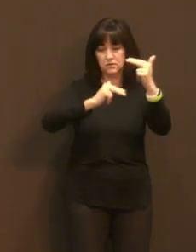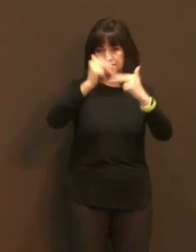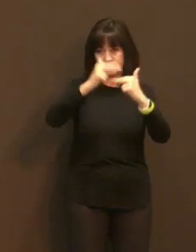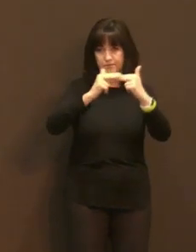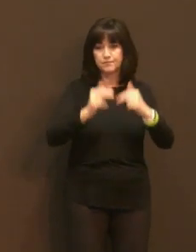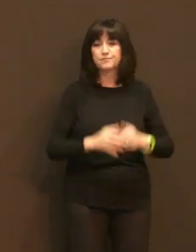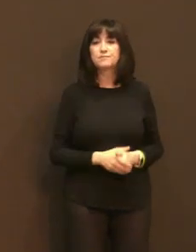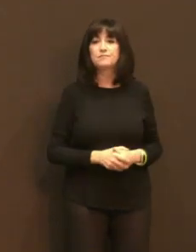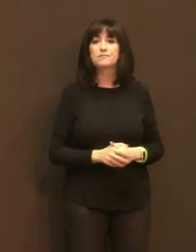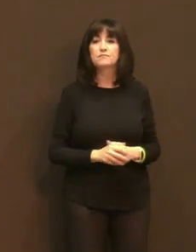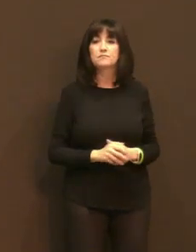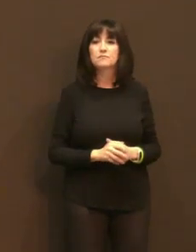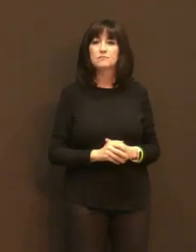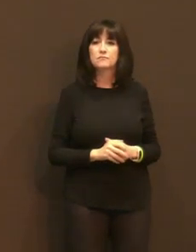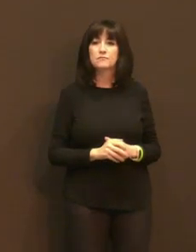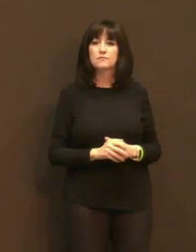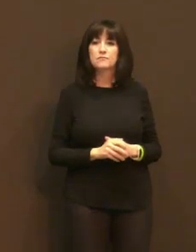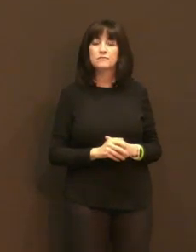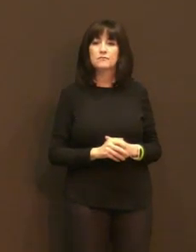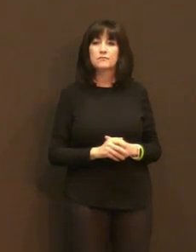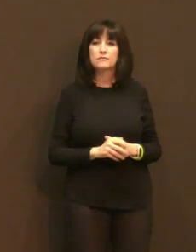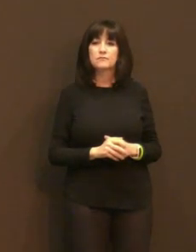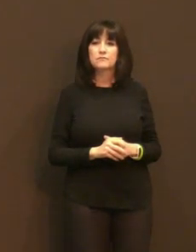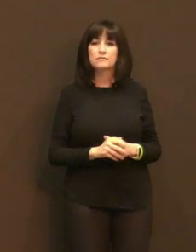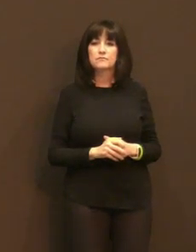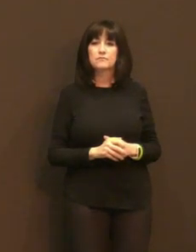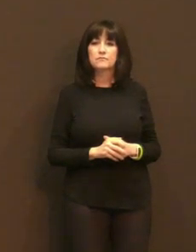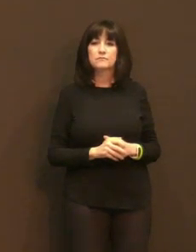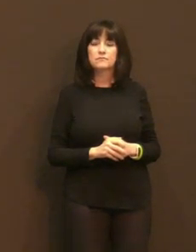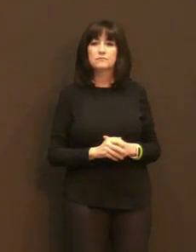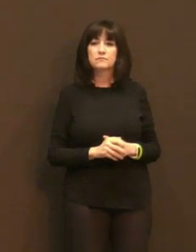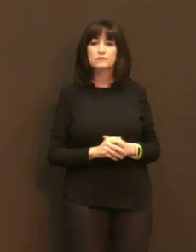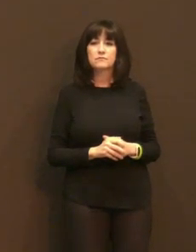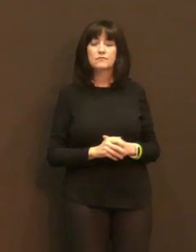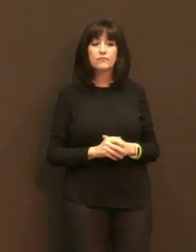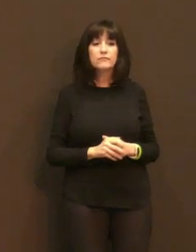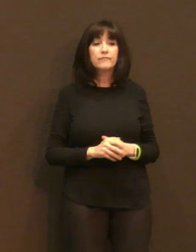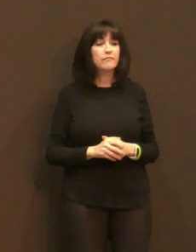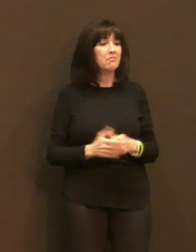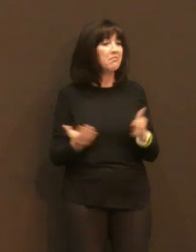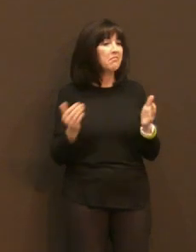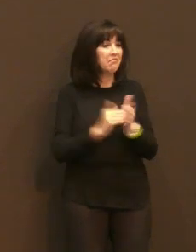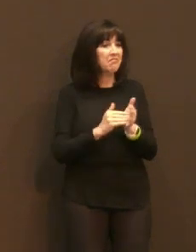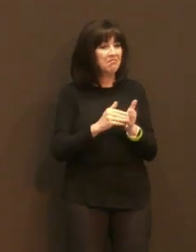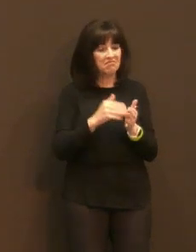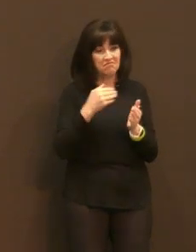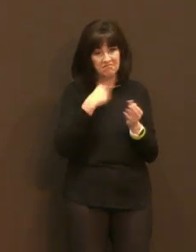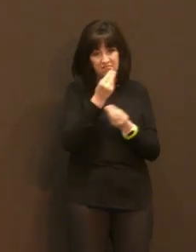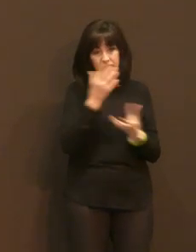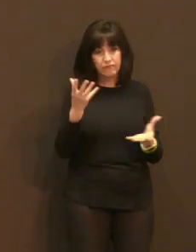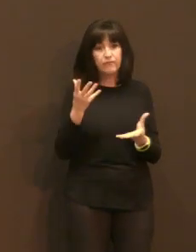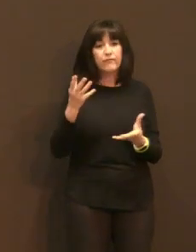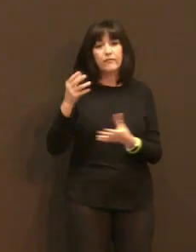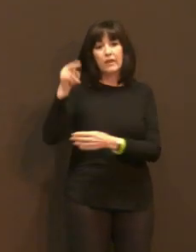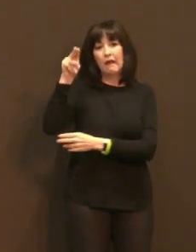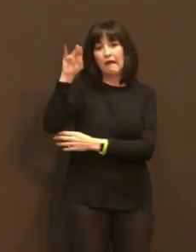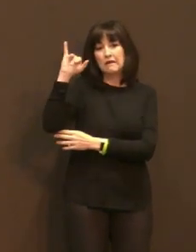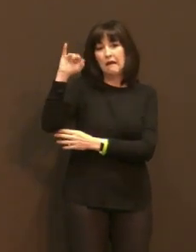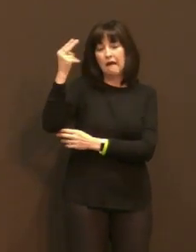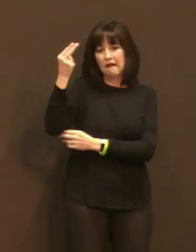slide, we did, as I said, get this advice from CDC and NIH,